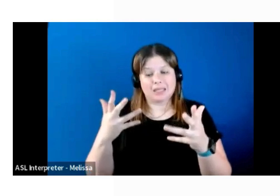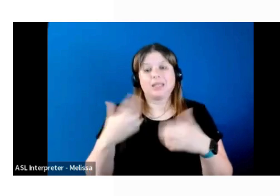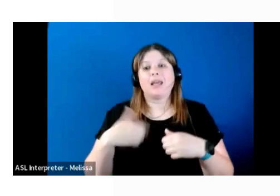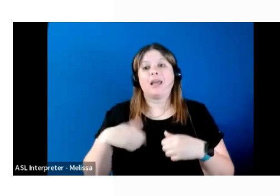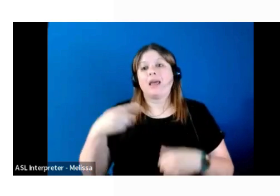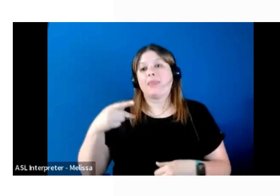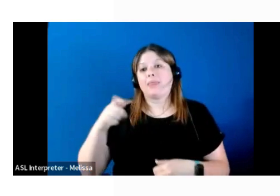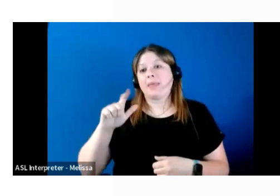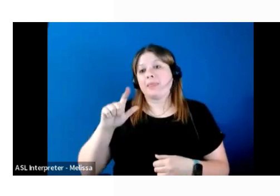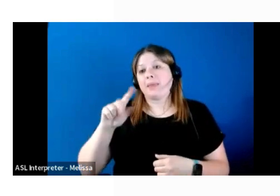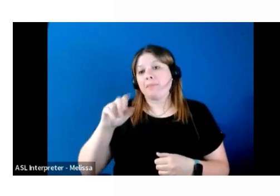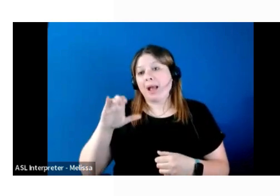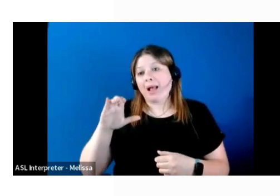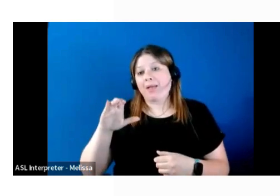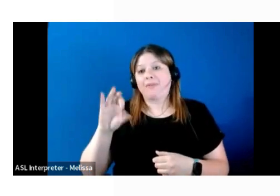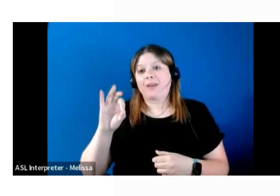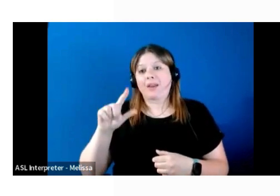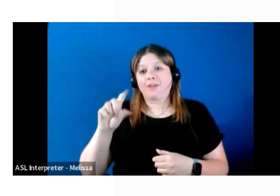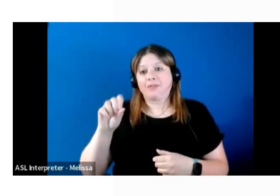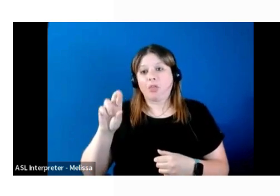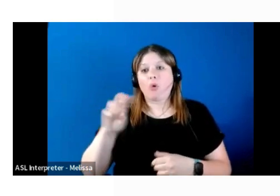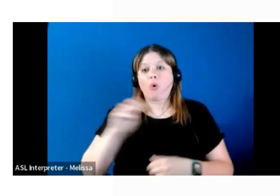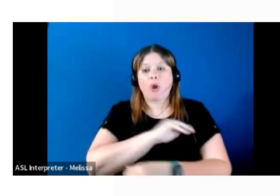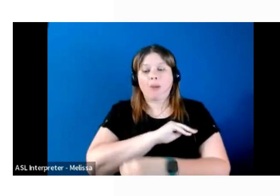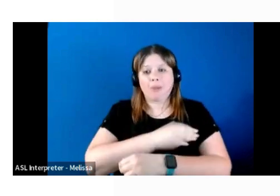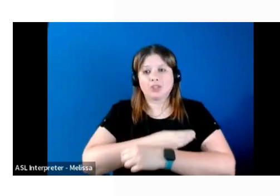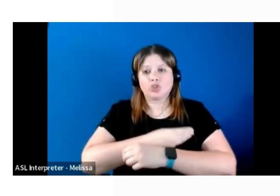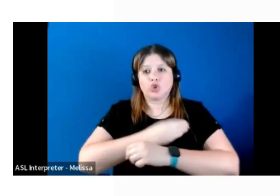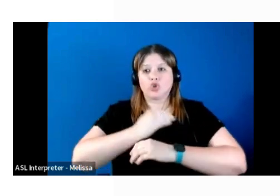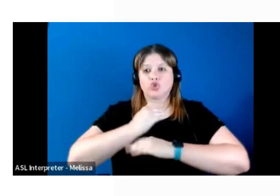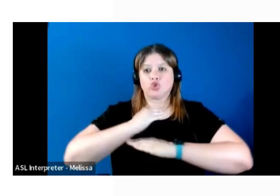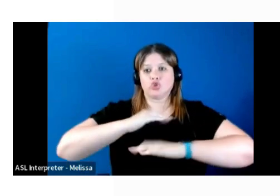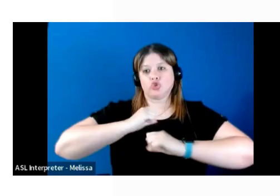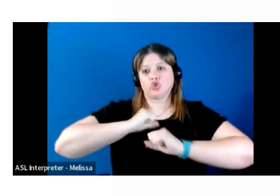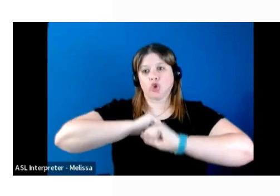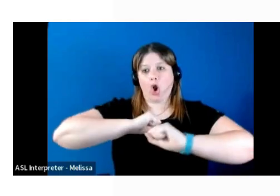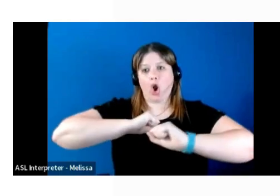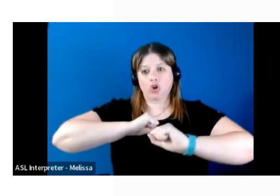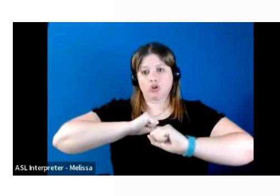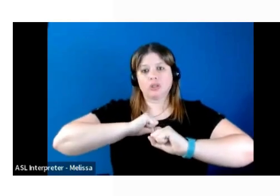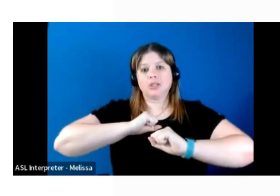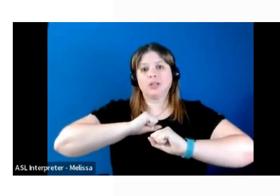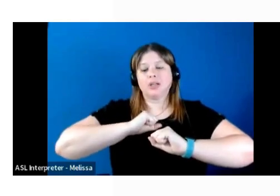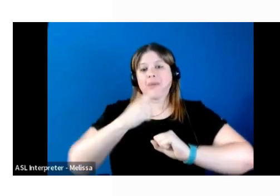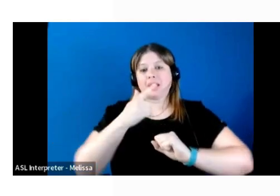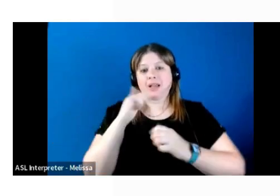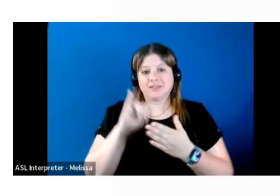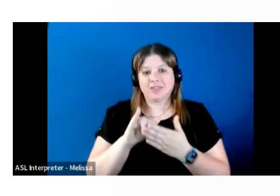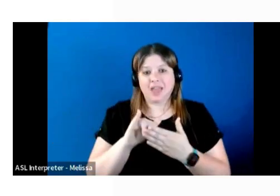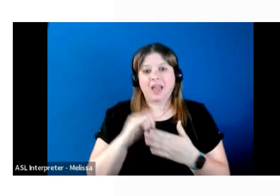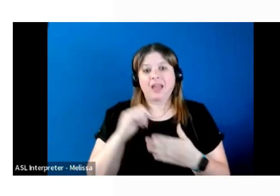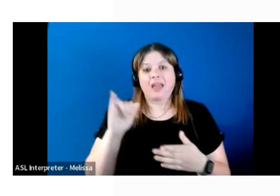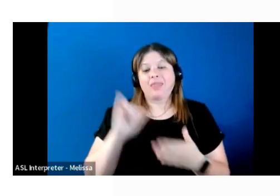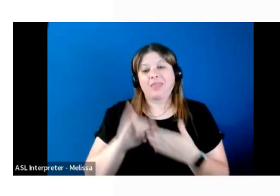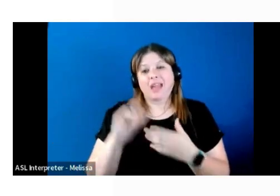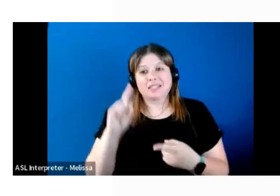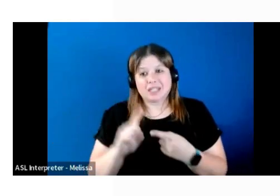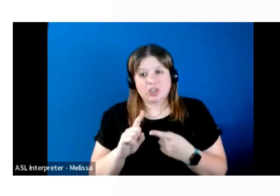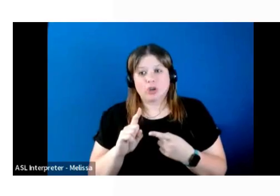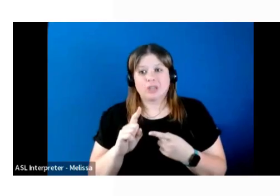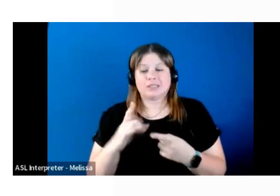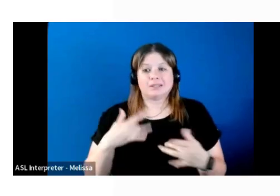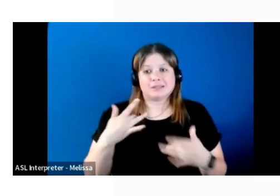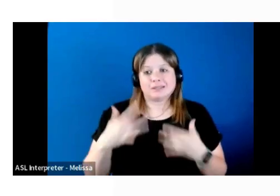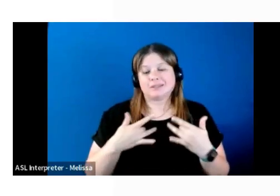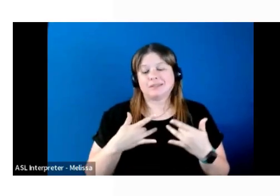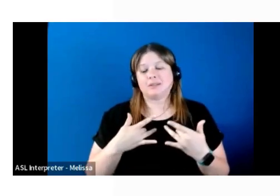in reaction to that. This decreases lubrication and arousal and increases muscle tension, and this